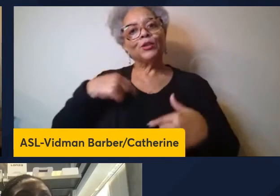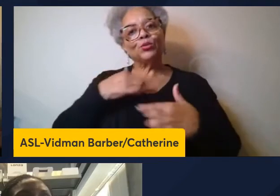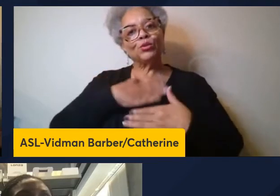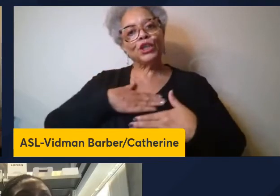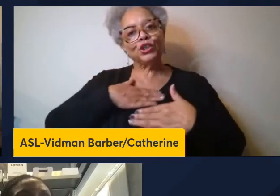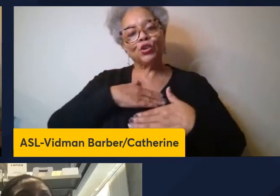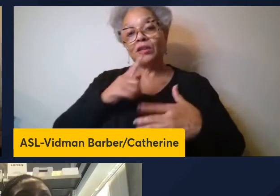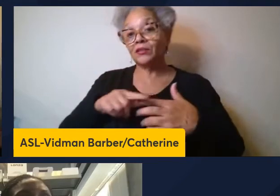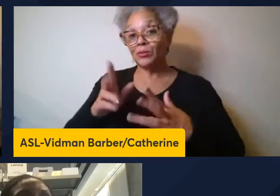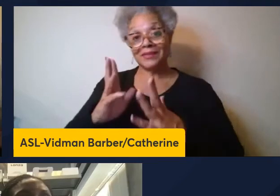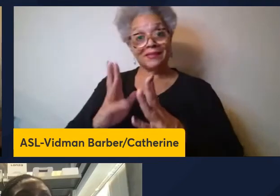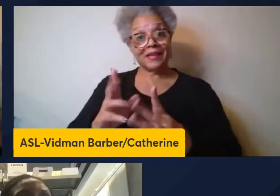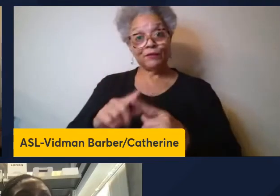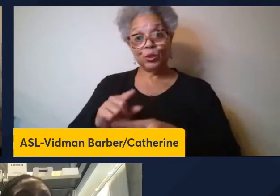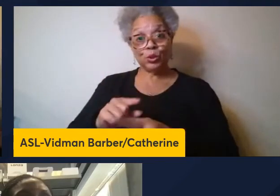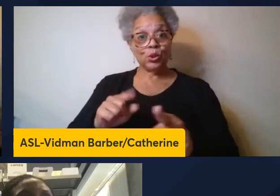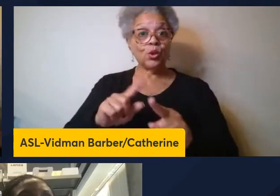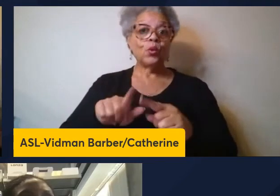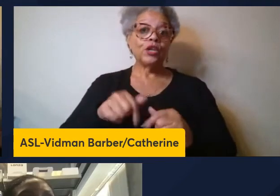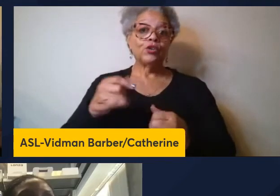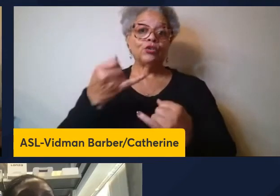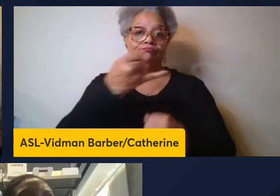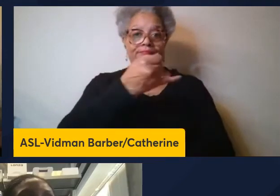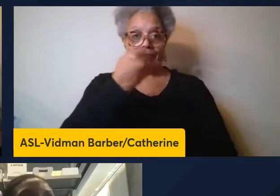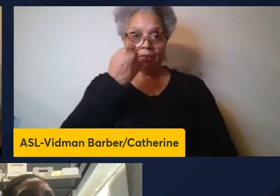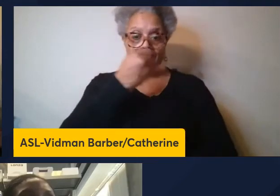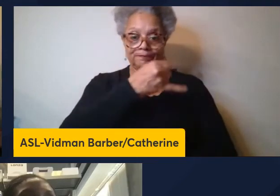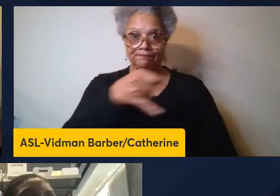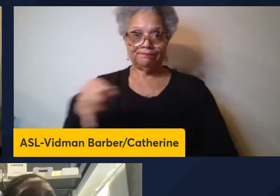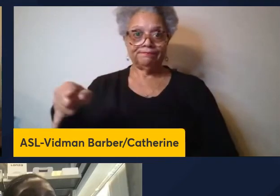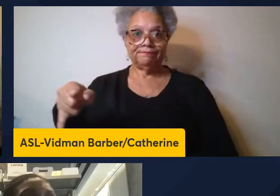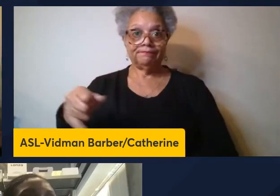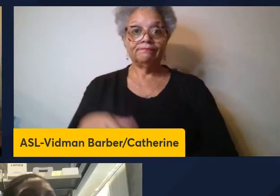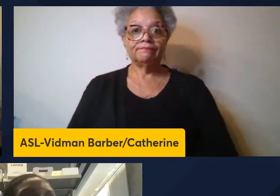up to you to decide where you draw the line.